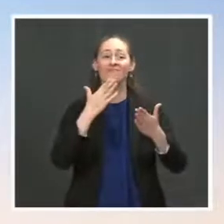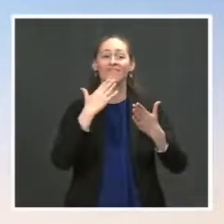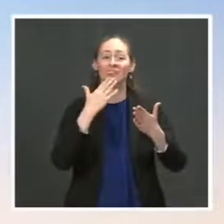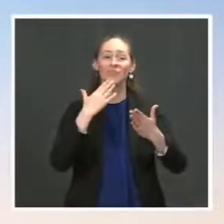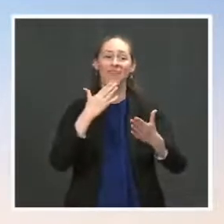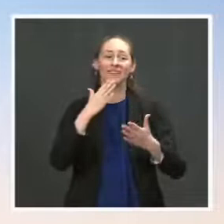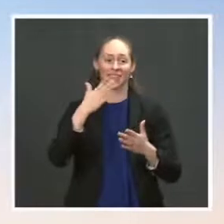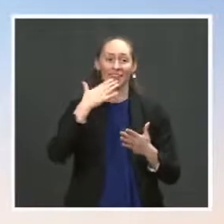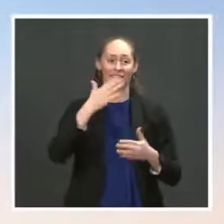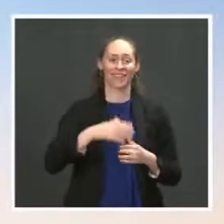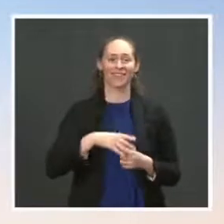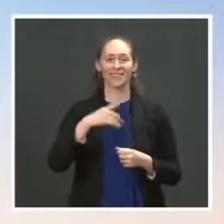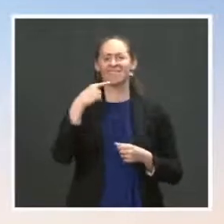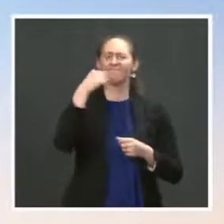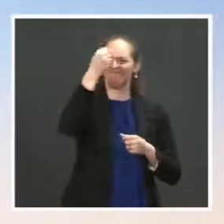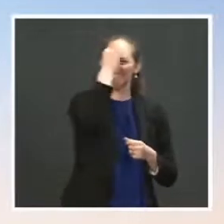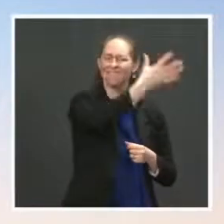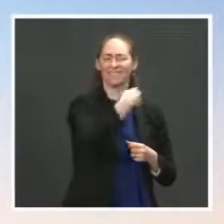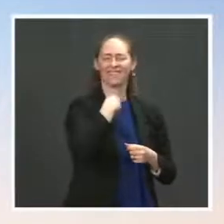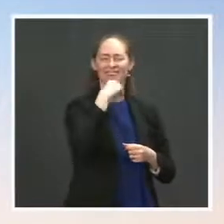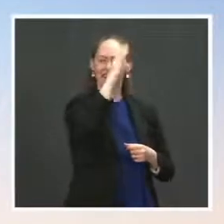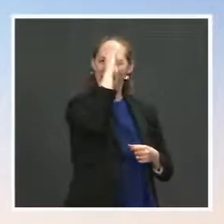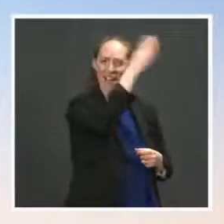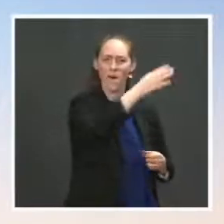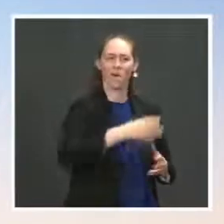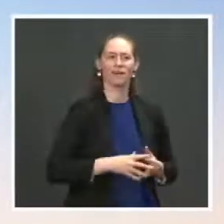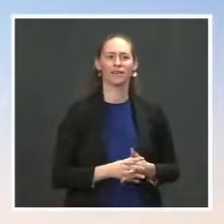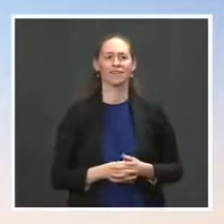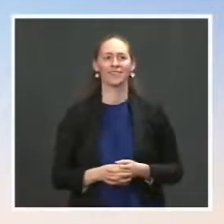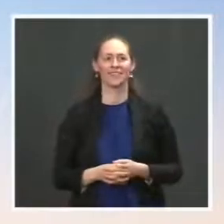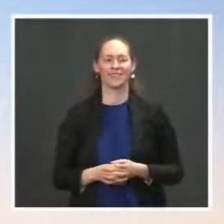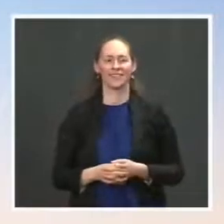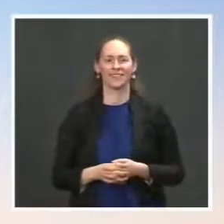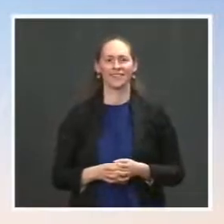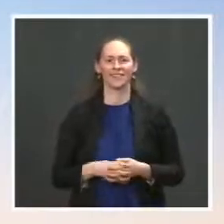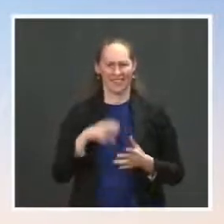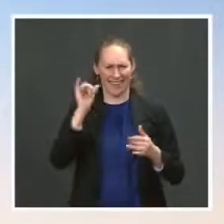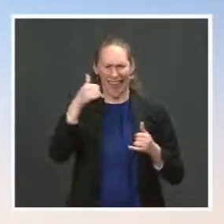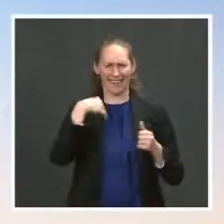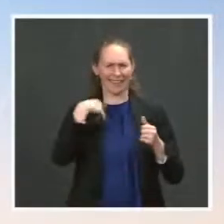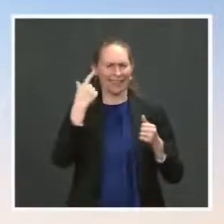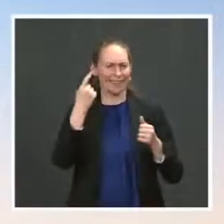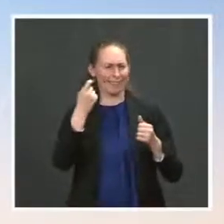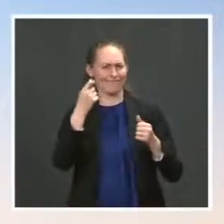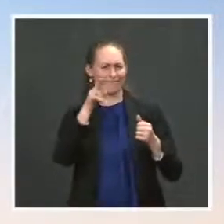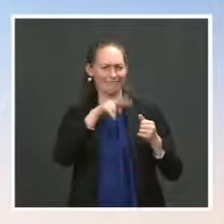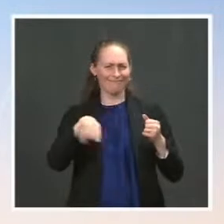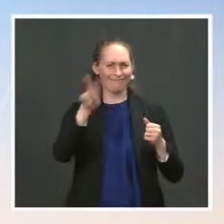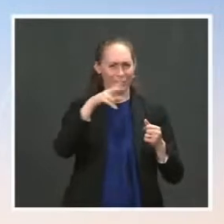And thank you for Chris, too, while you're here. You're welcome. I was a little concerned when I saw him deputized to be backup Easter Bunny, but